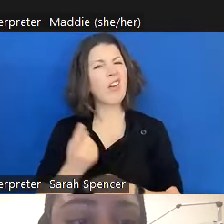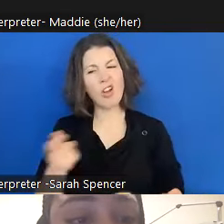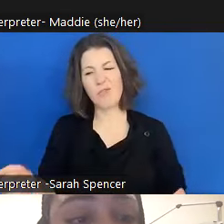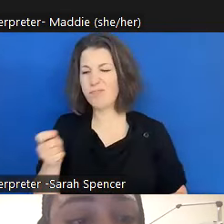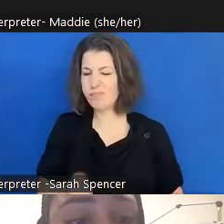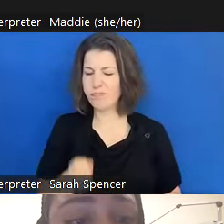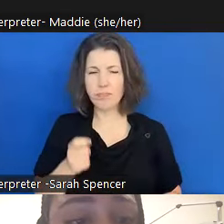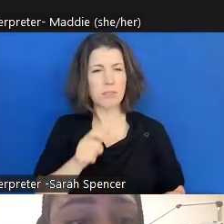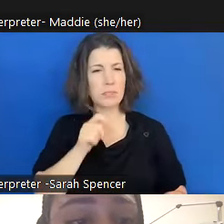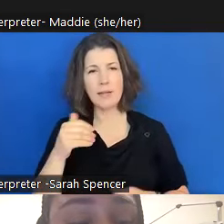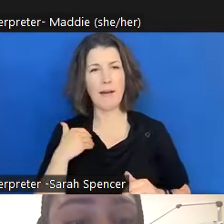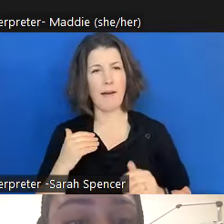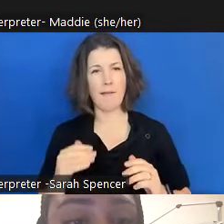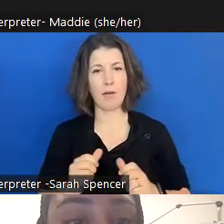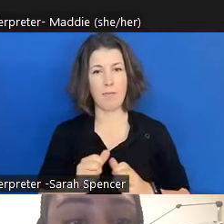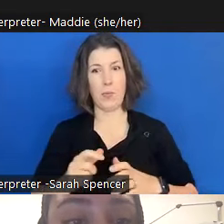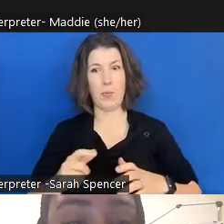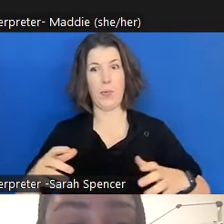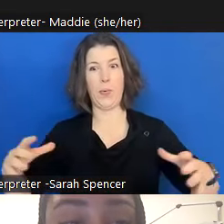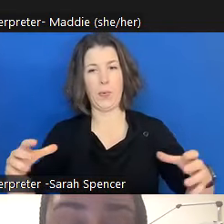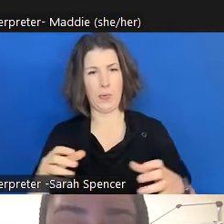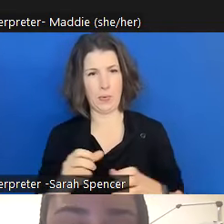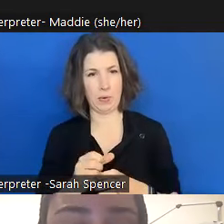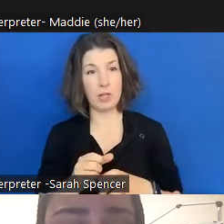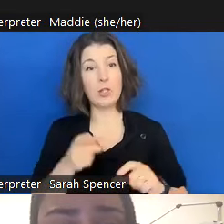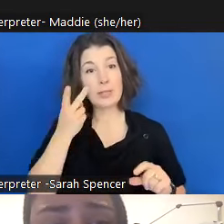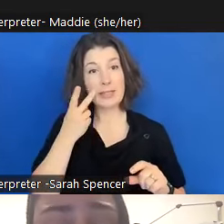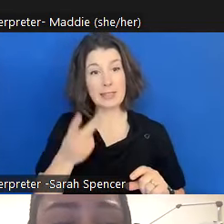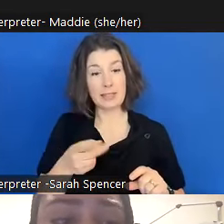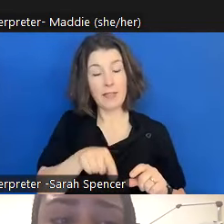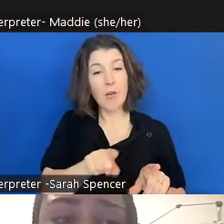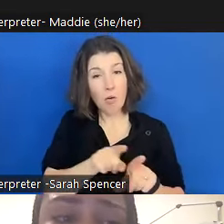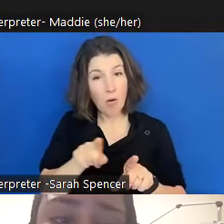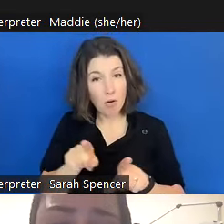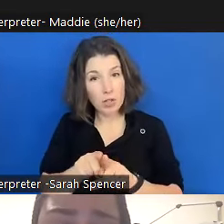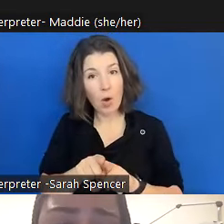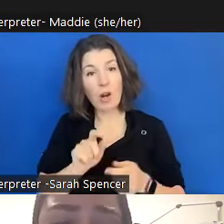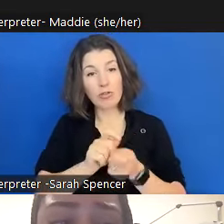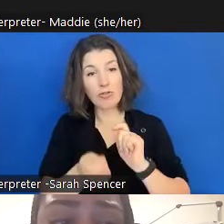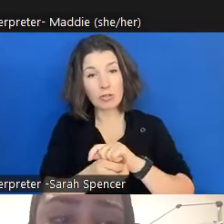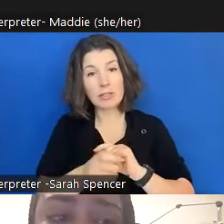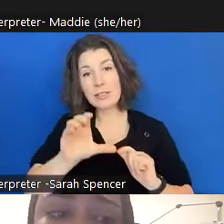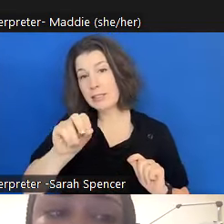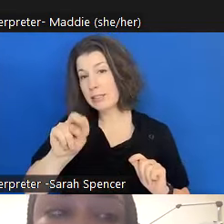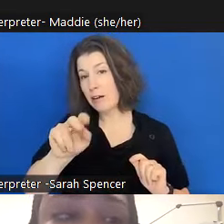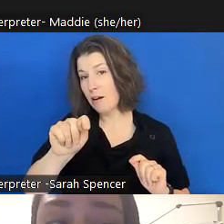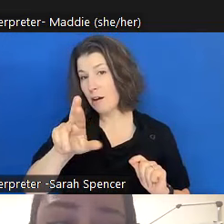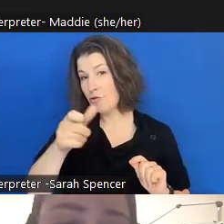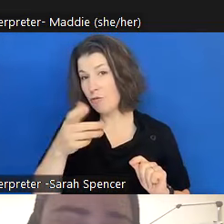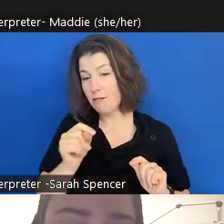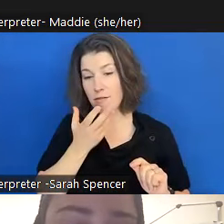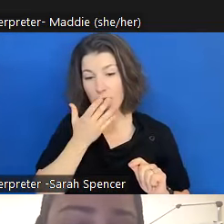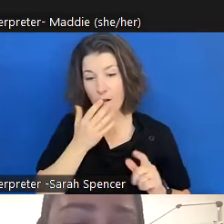not. Here you can see the patient is enhancing contrast because many times our world is not